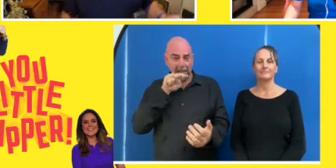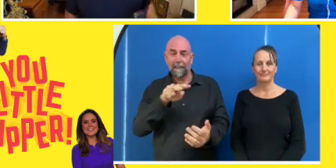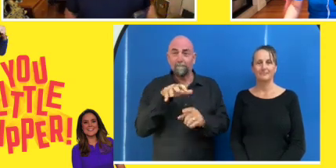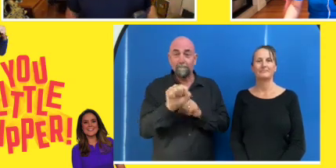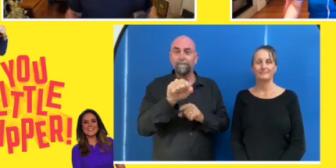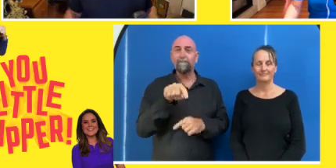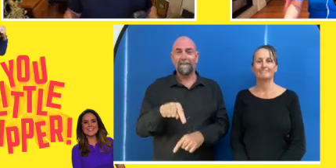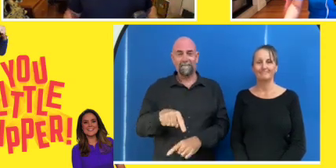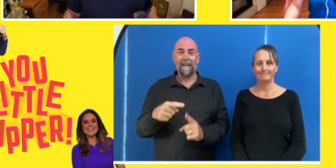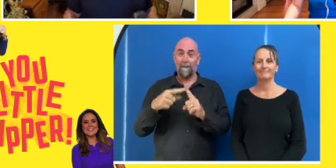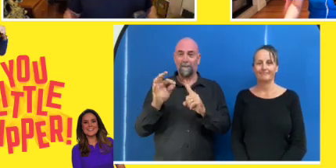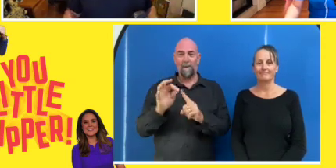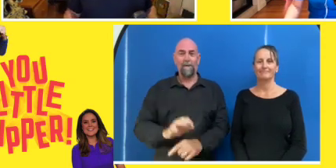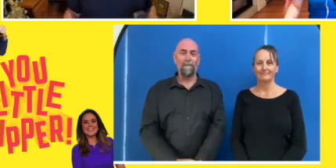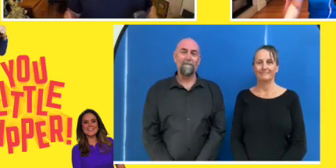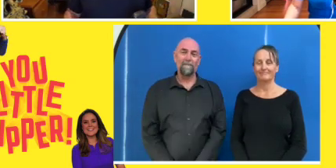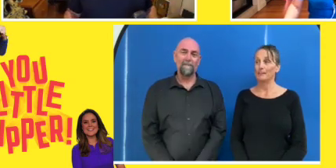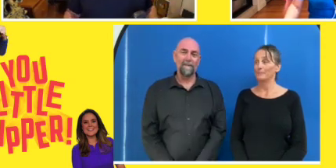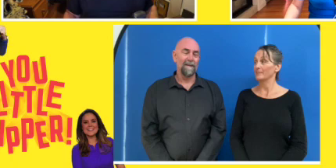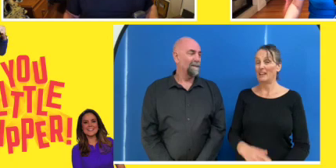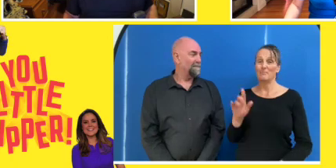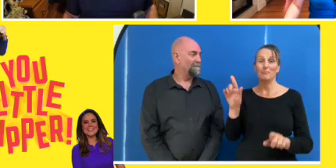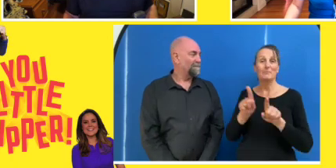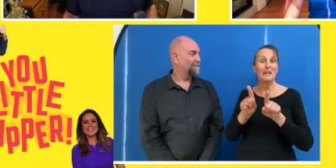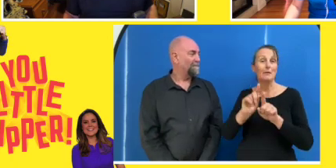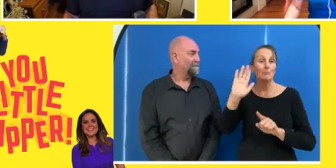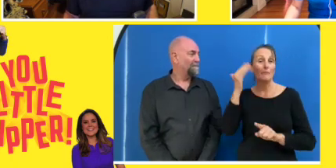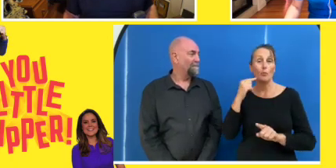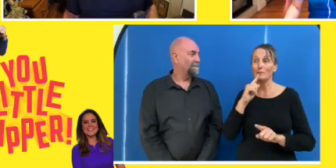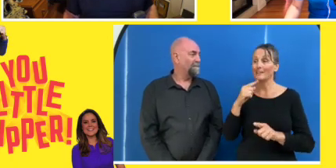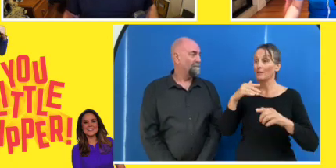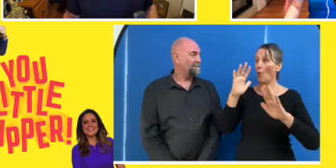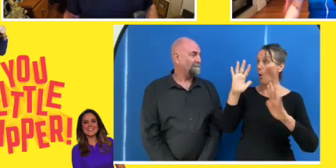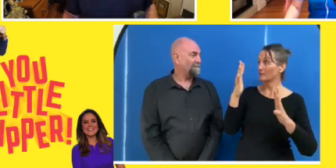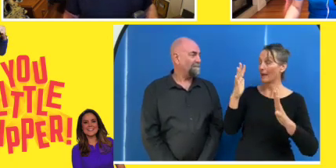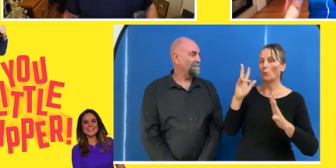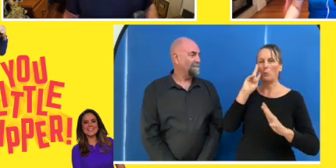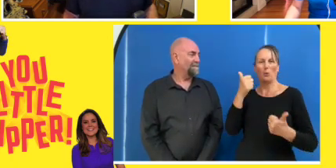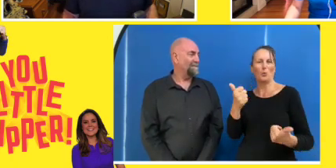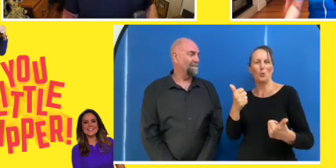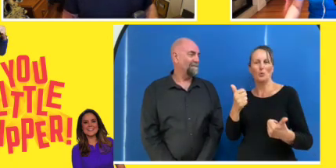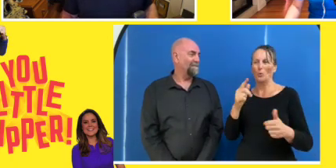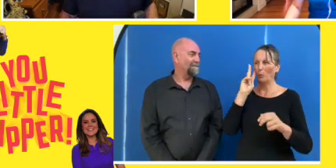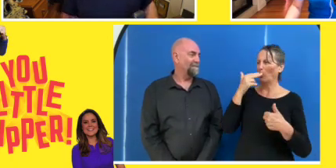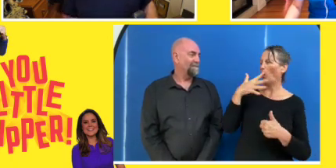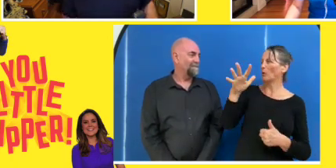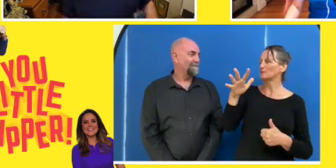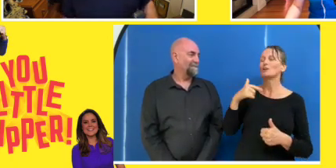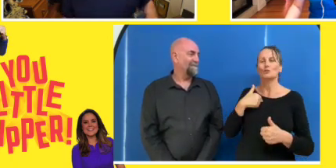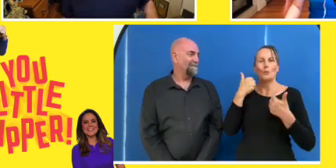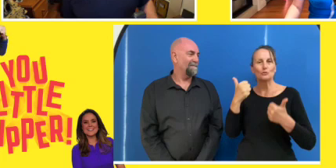be there. They certainly will. And as I've said before, we look damn good in Auslan. You could even say we look hot. That's what it is. We bring the